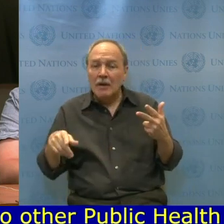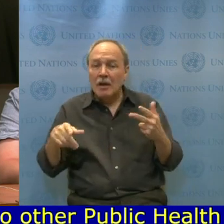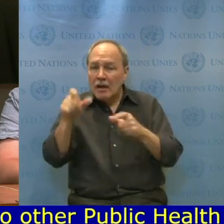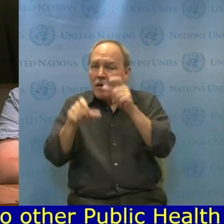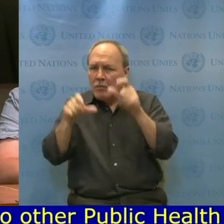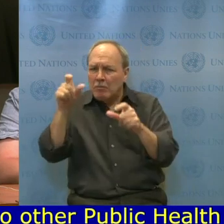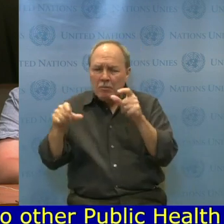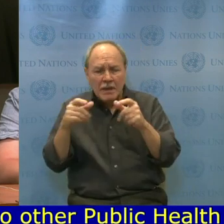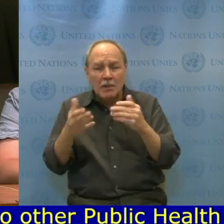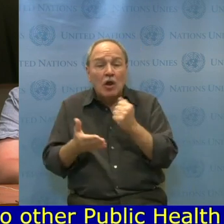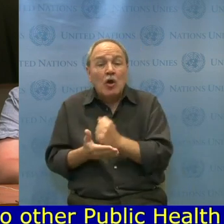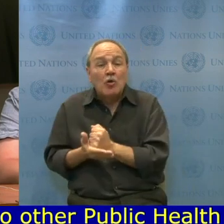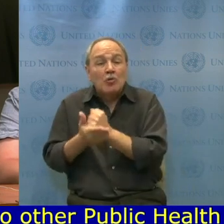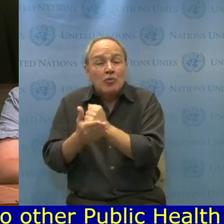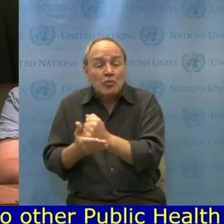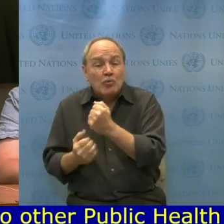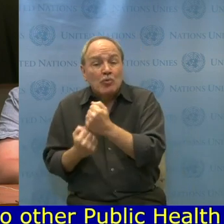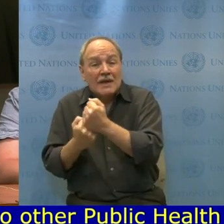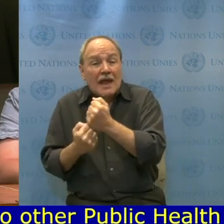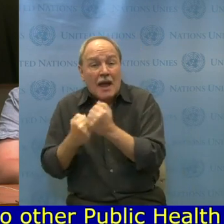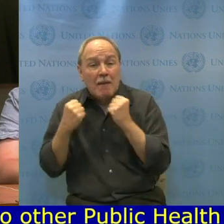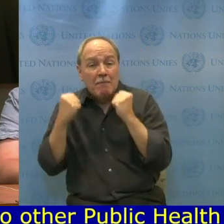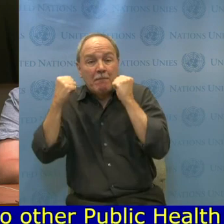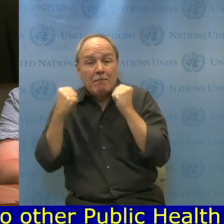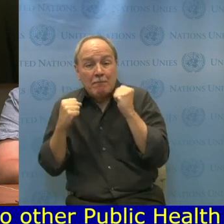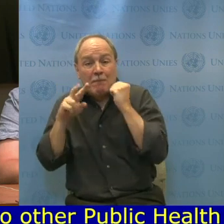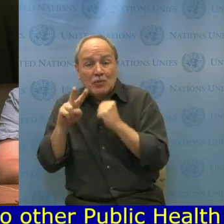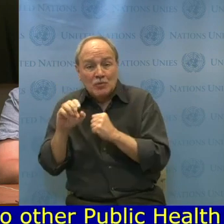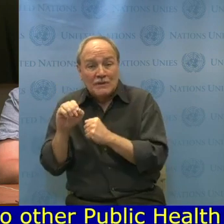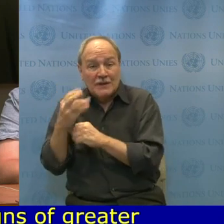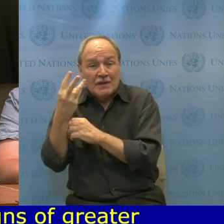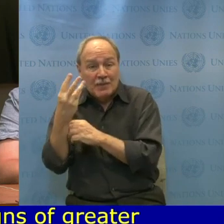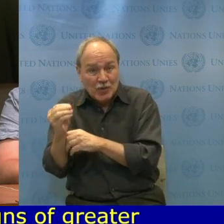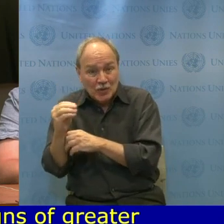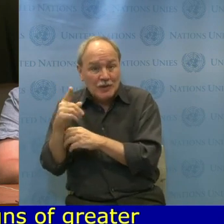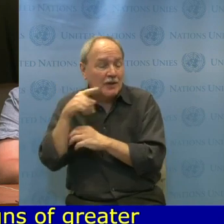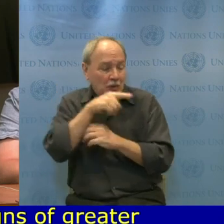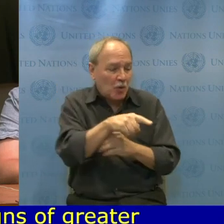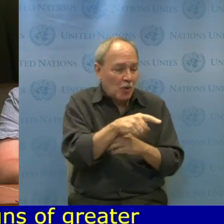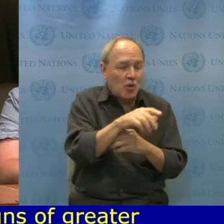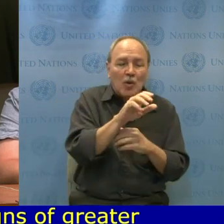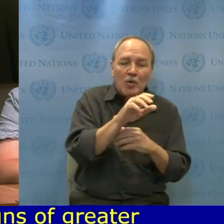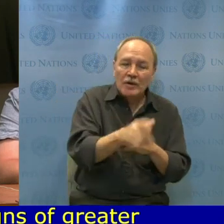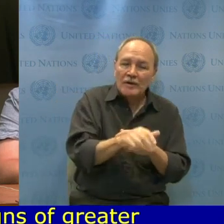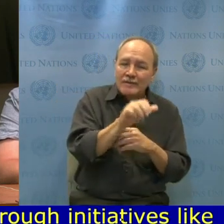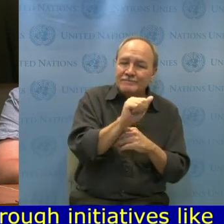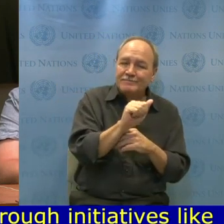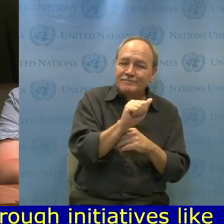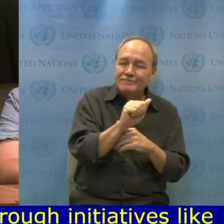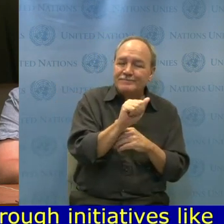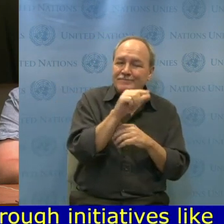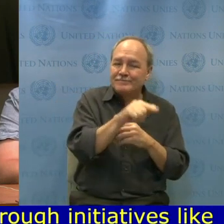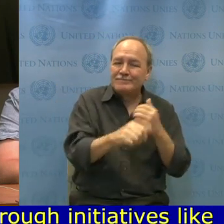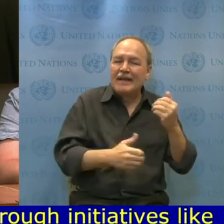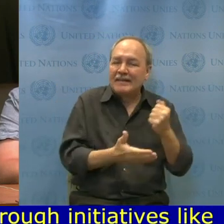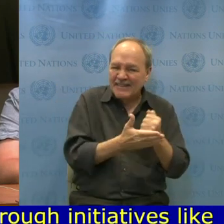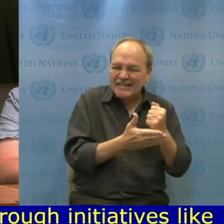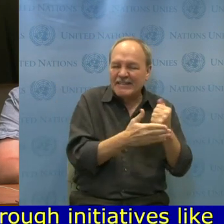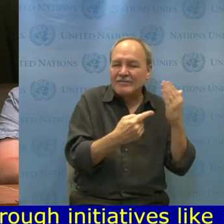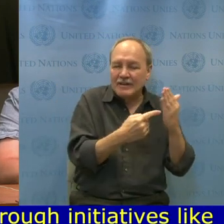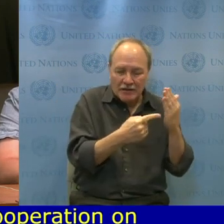Rehab 2030 and the Global Cooperation on Assistive Technology, much, much more needs to be done.